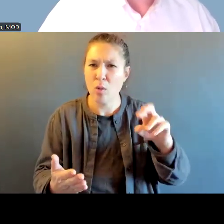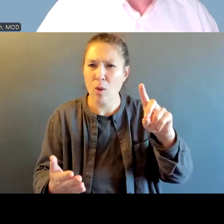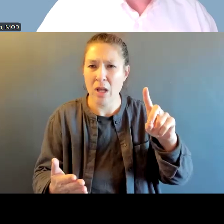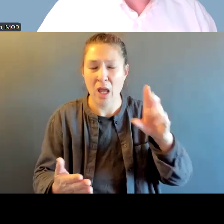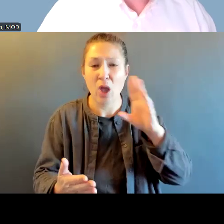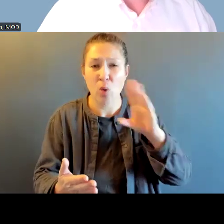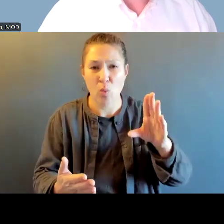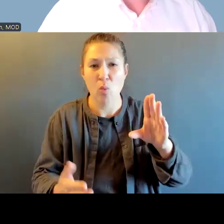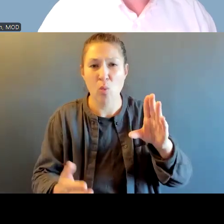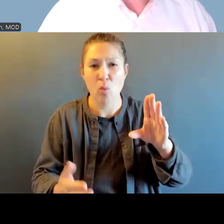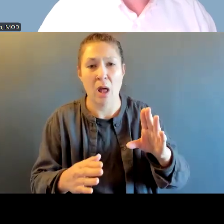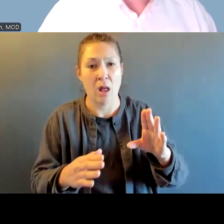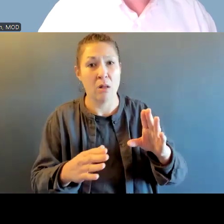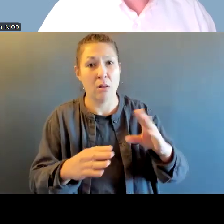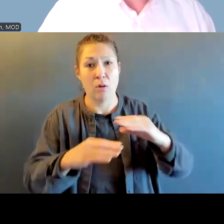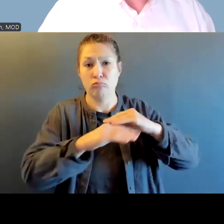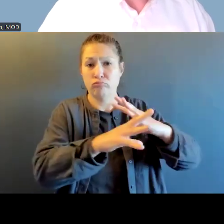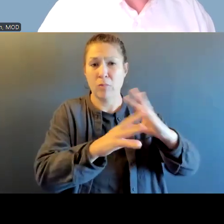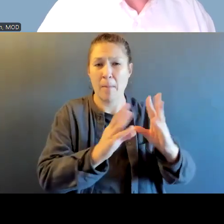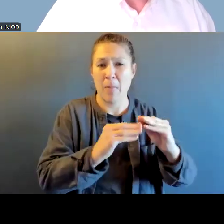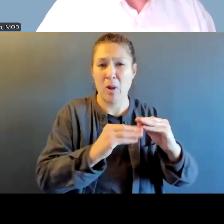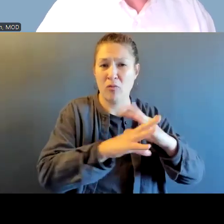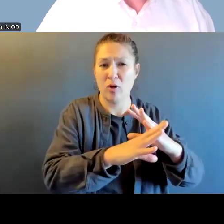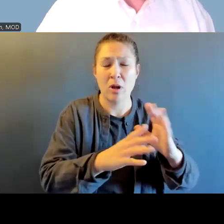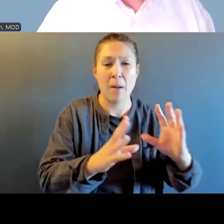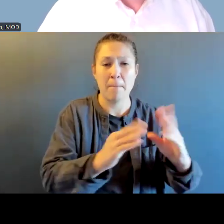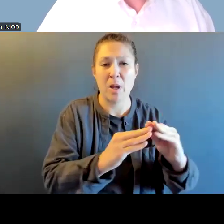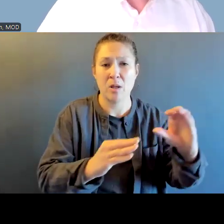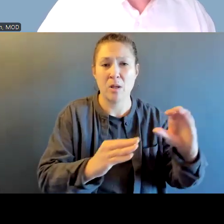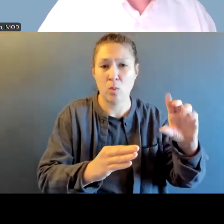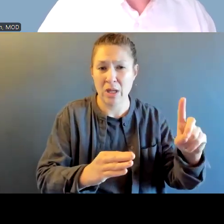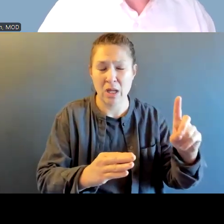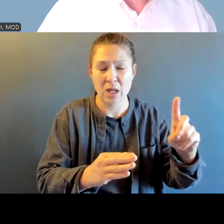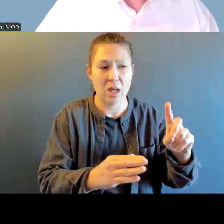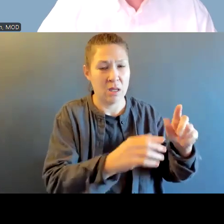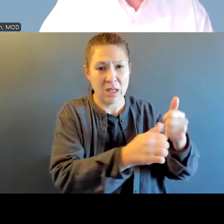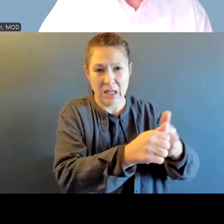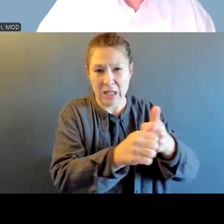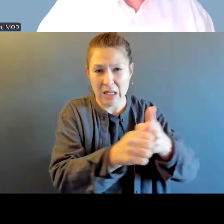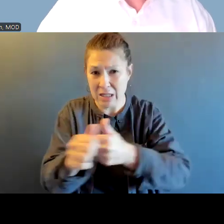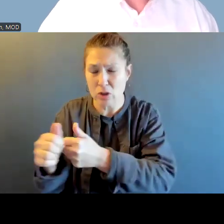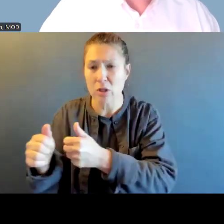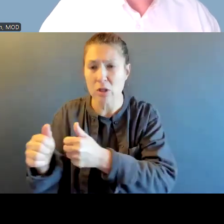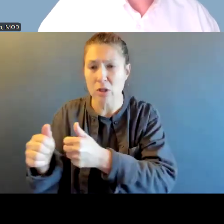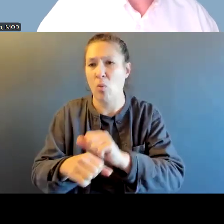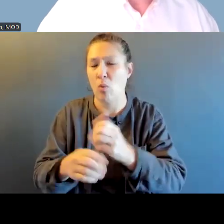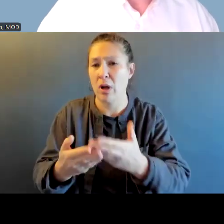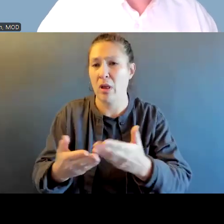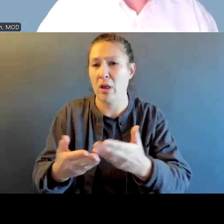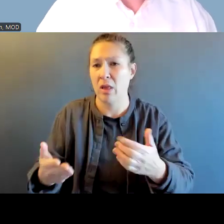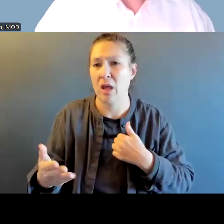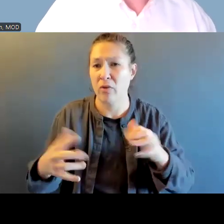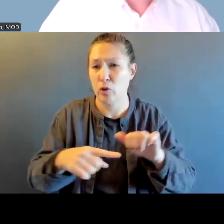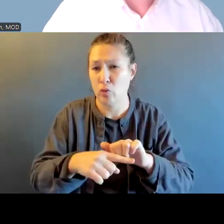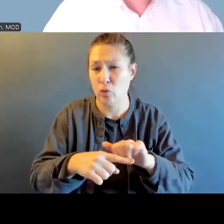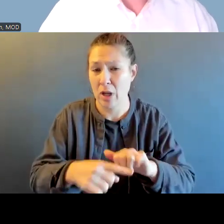virtually to meet with commissions on disabilities individually and to work through some of this stuff that I've trained on today, but